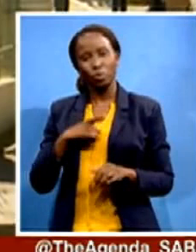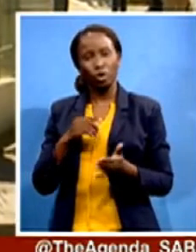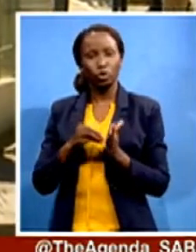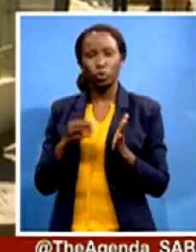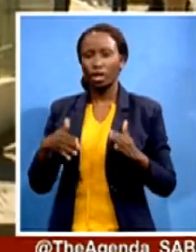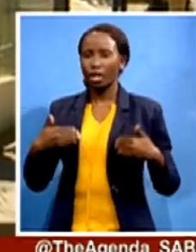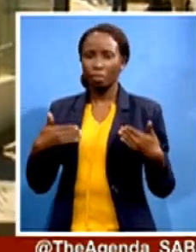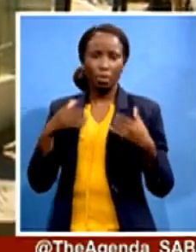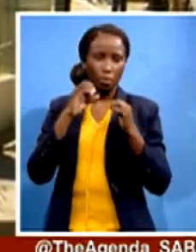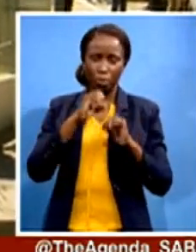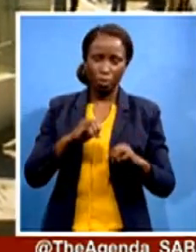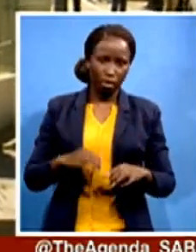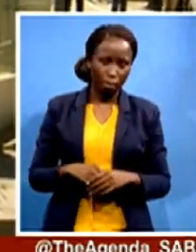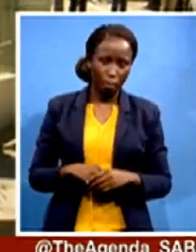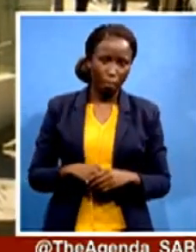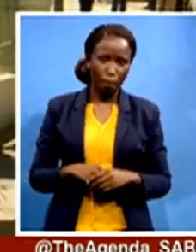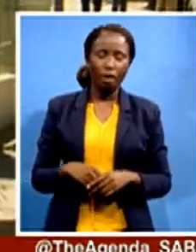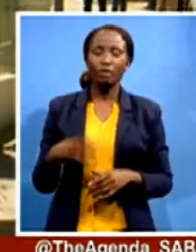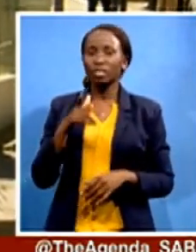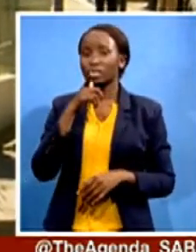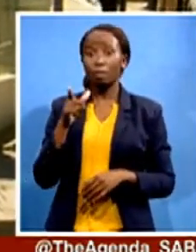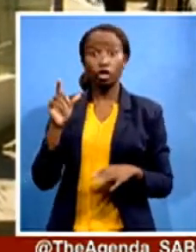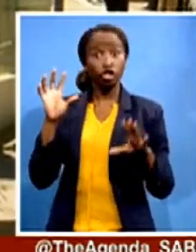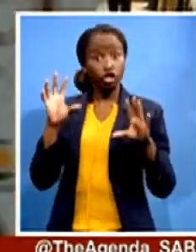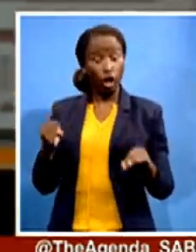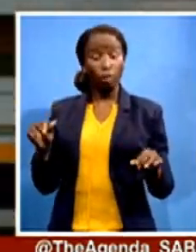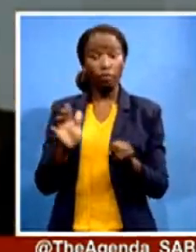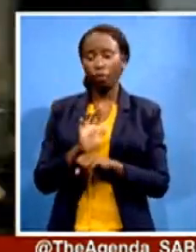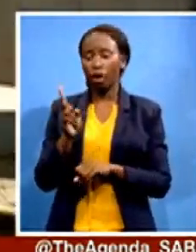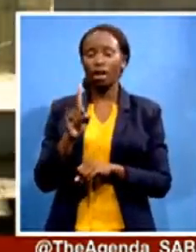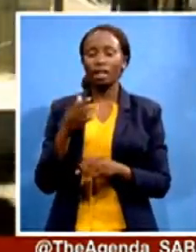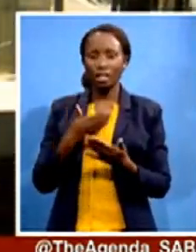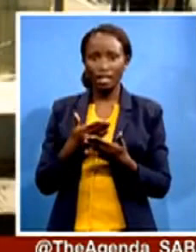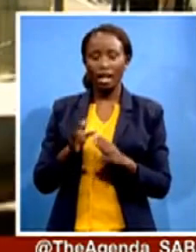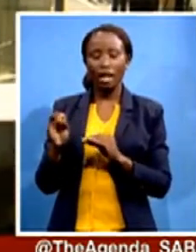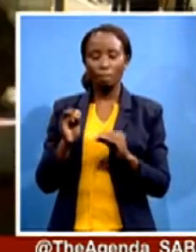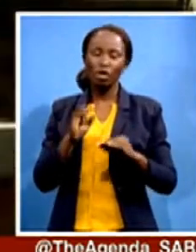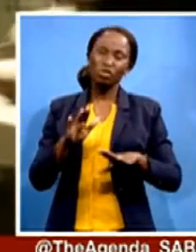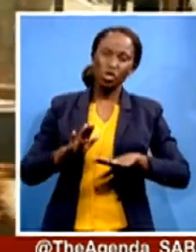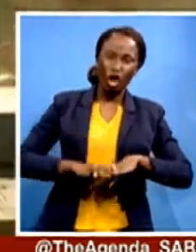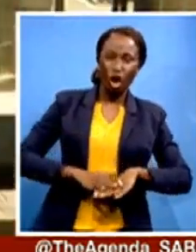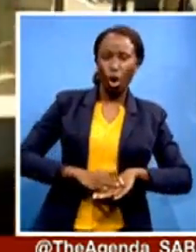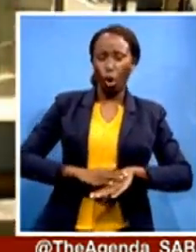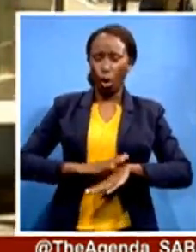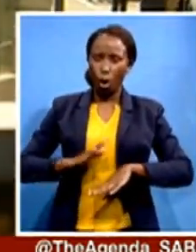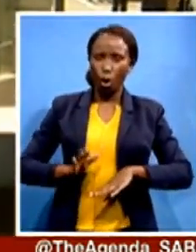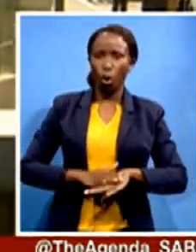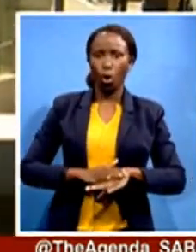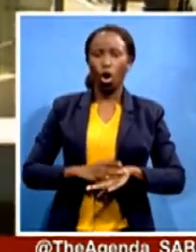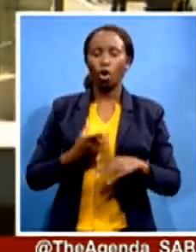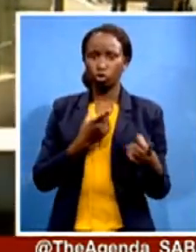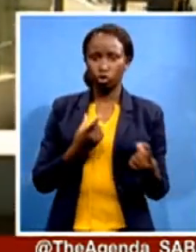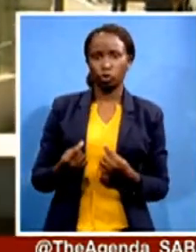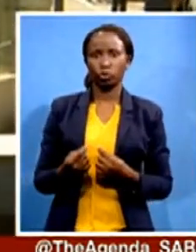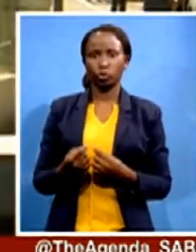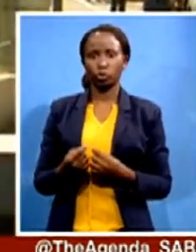it. Let it move it very, very slowly. Otherwise, there are no classes, there are not too much classes